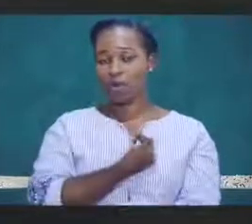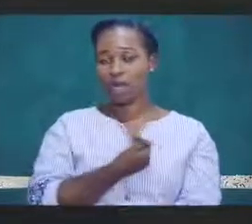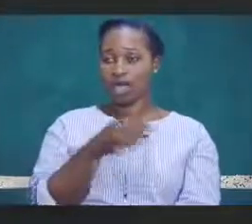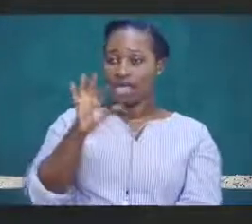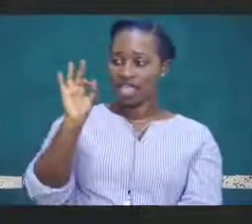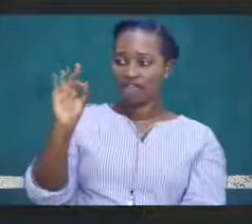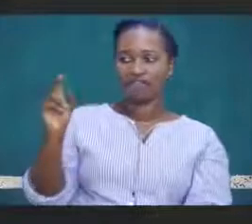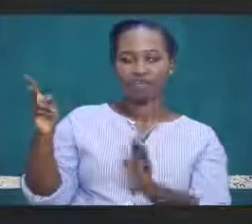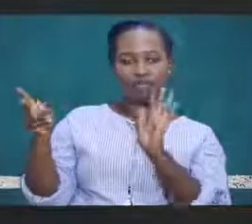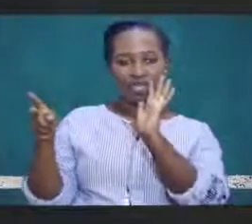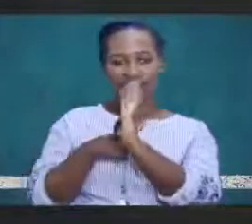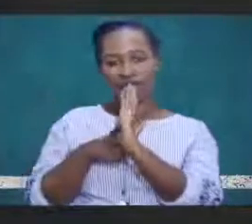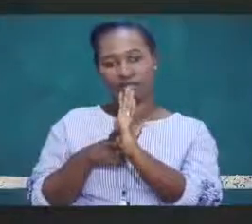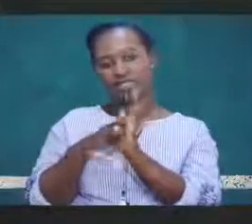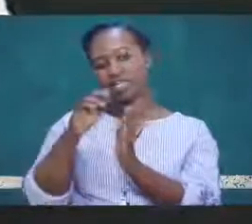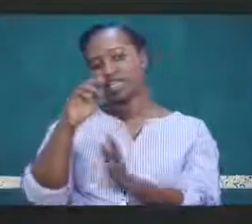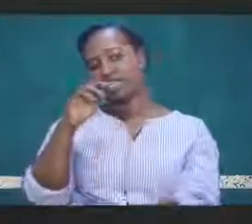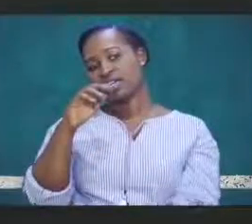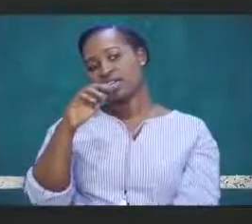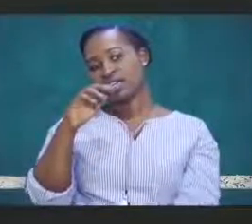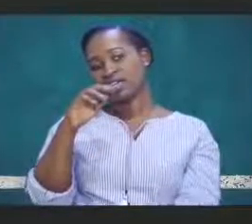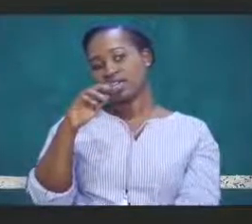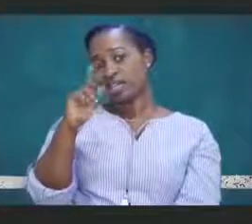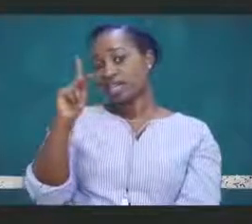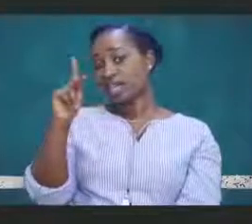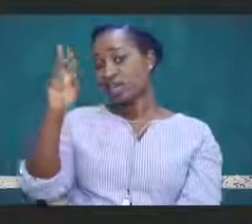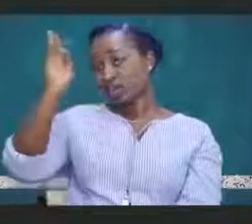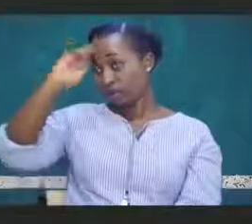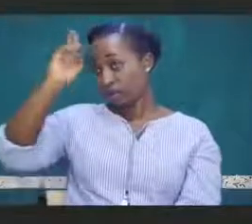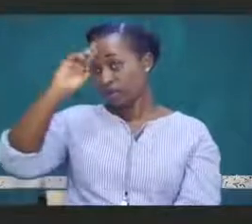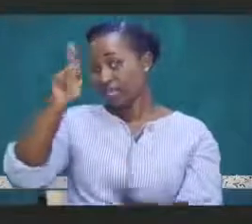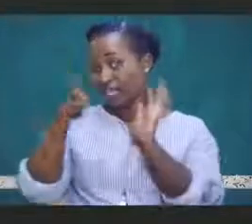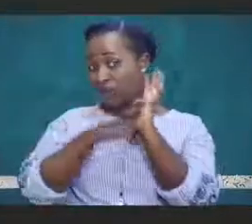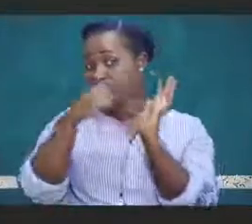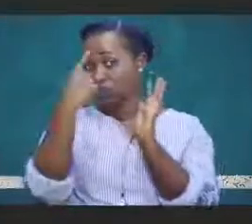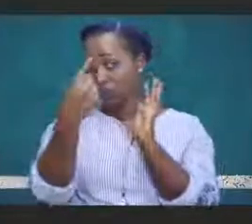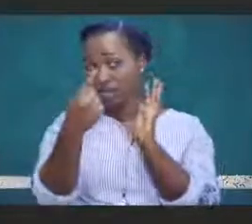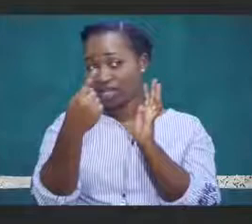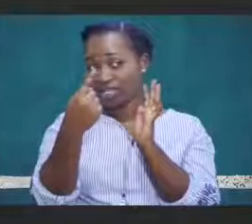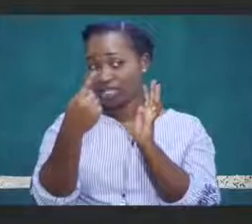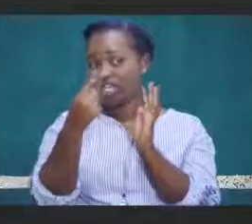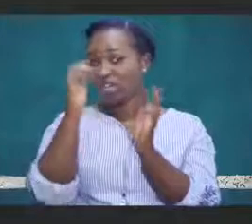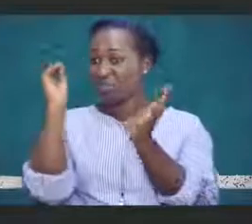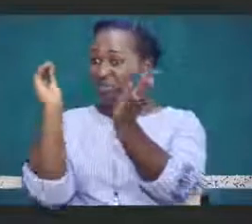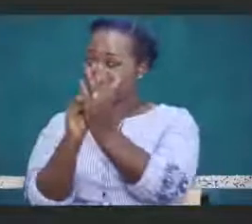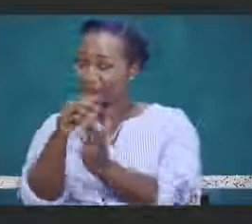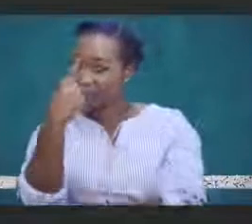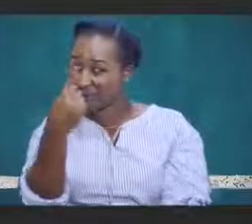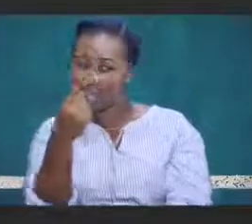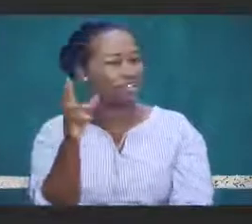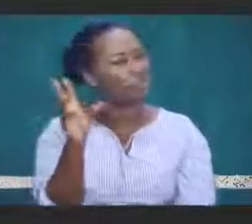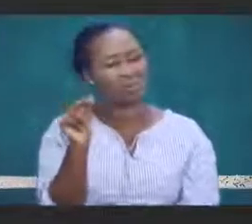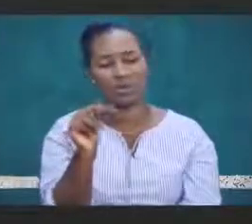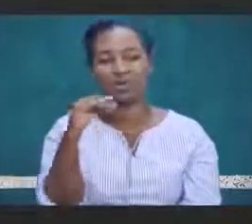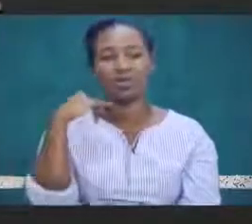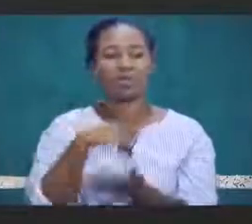then becomes F is equal to K, but remember it is 1. Do we need to write 1?